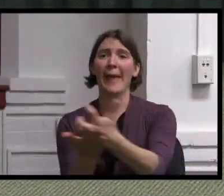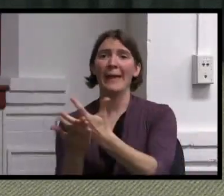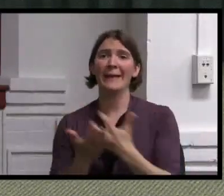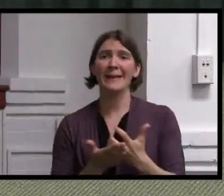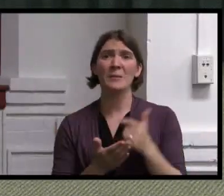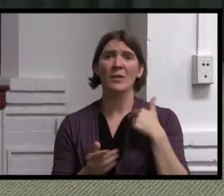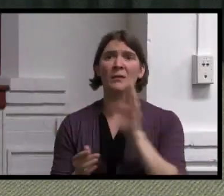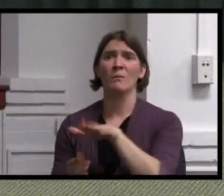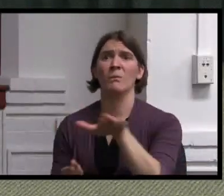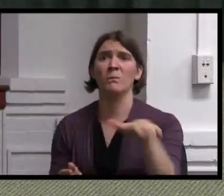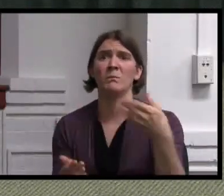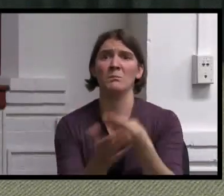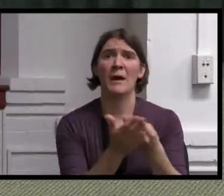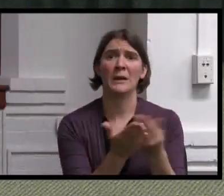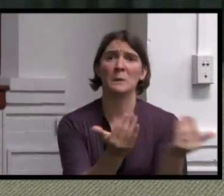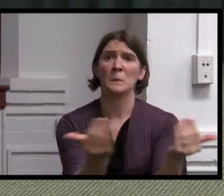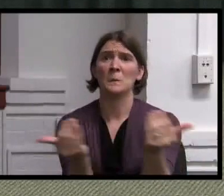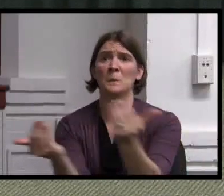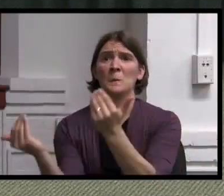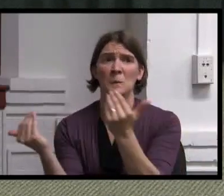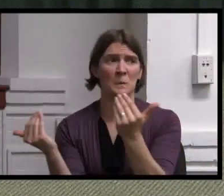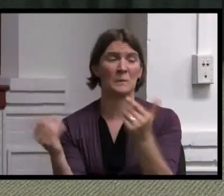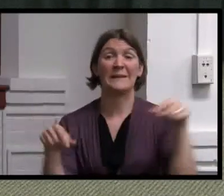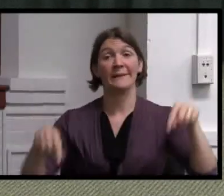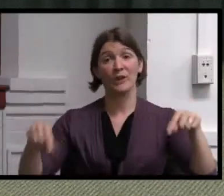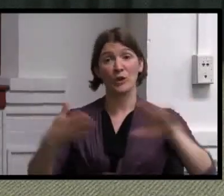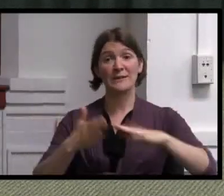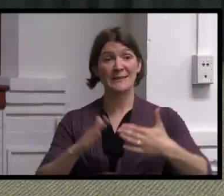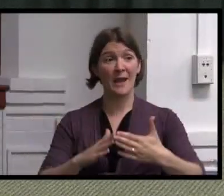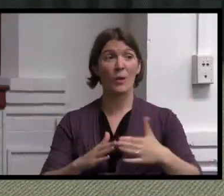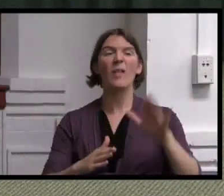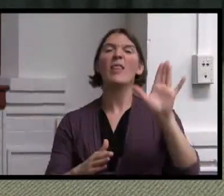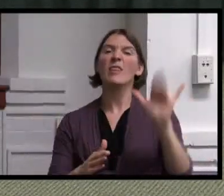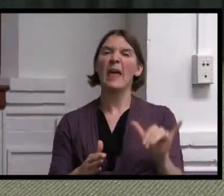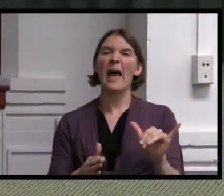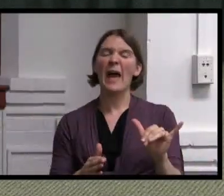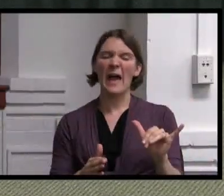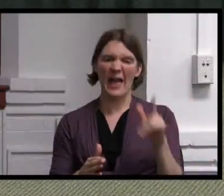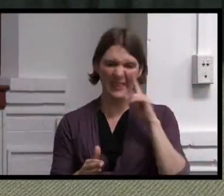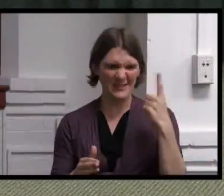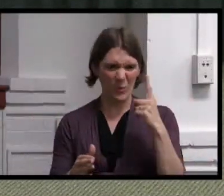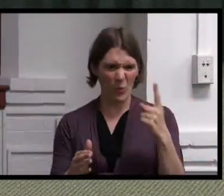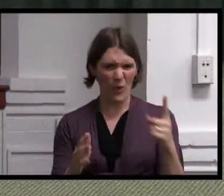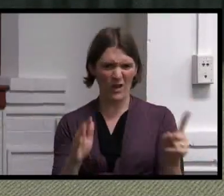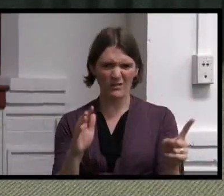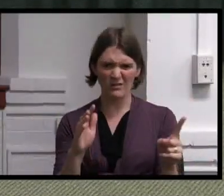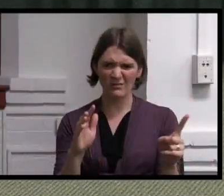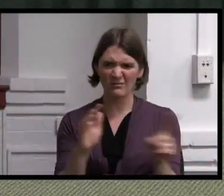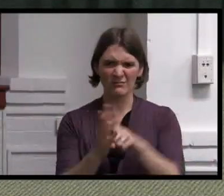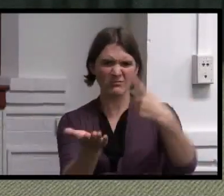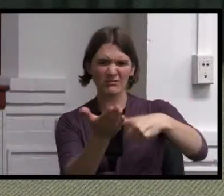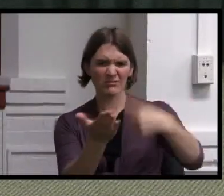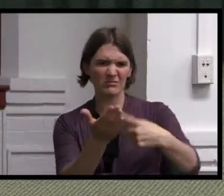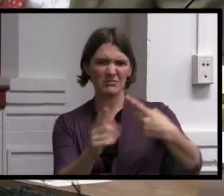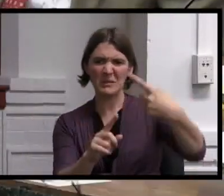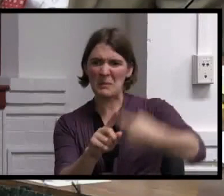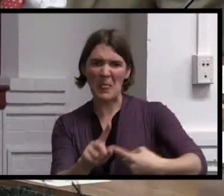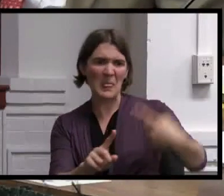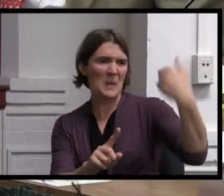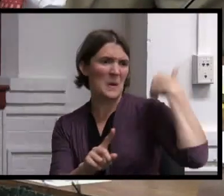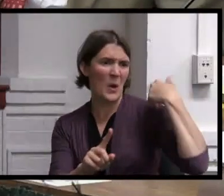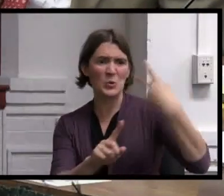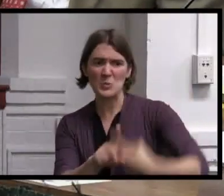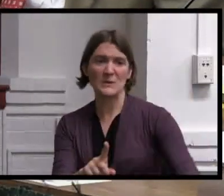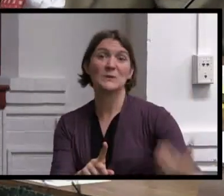in Brattleboro, and this came up a couple weeks, maybe months ago or something, when we were talking about